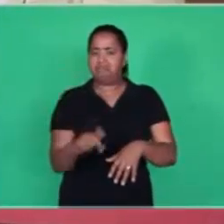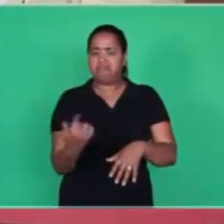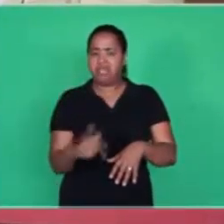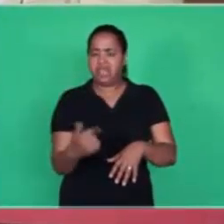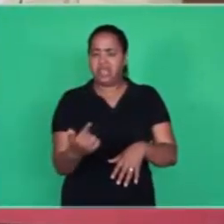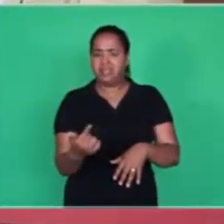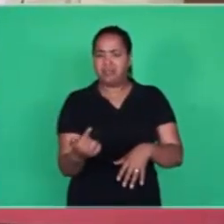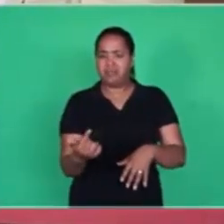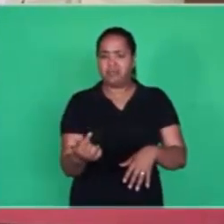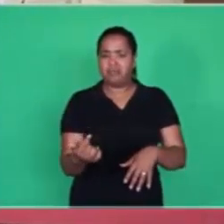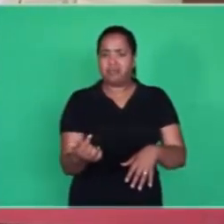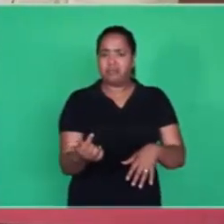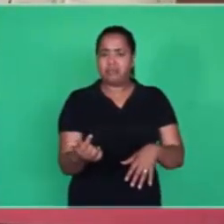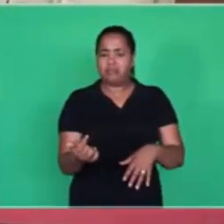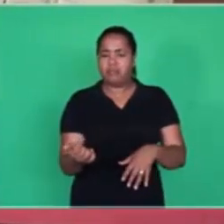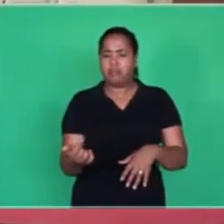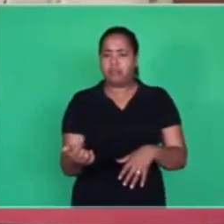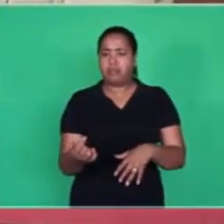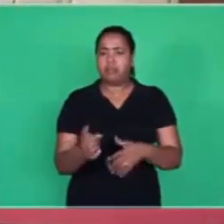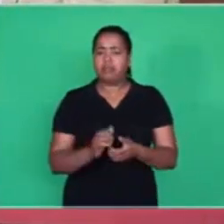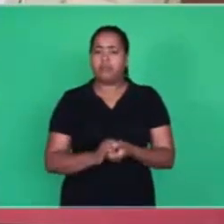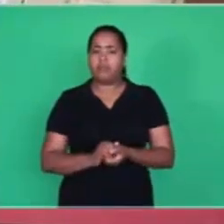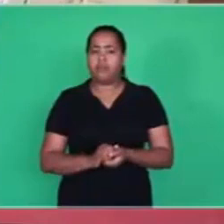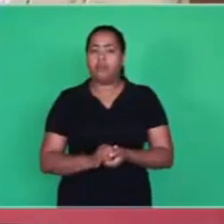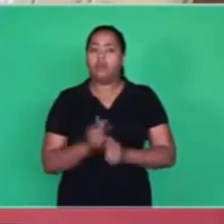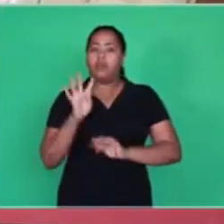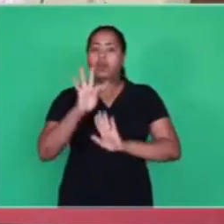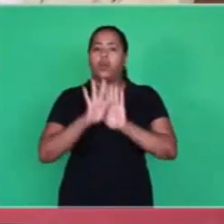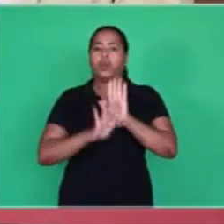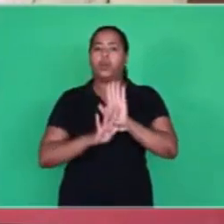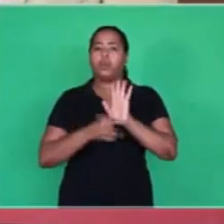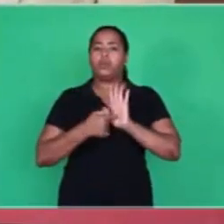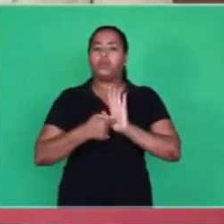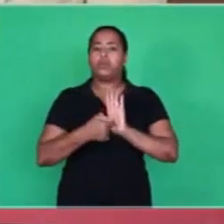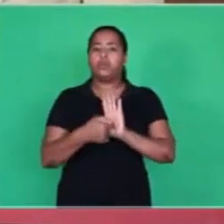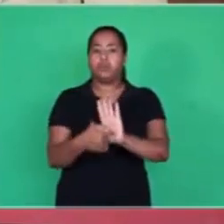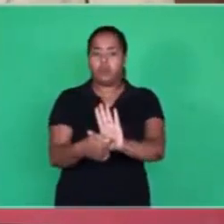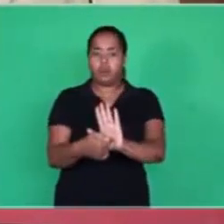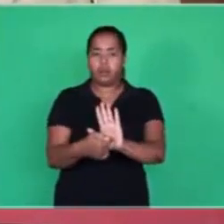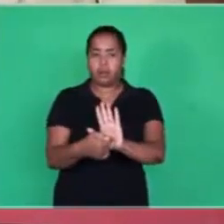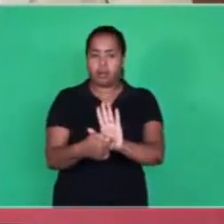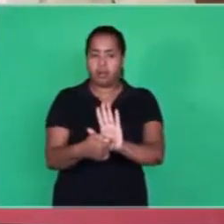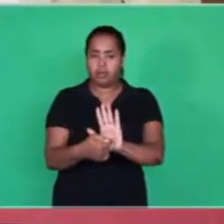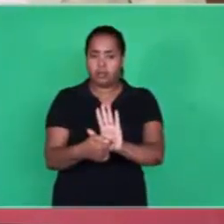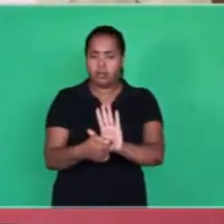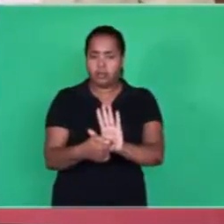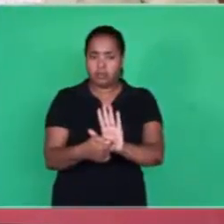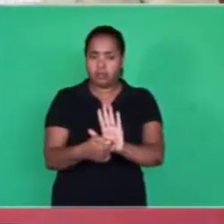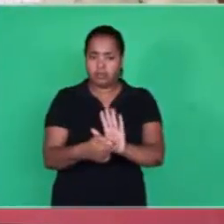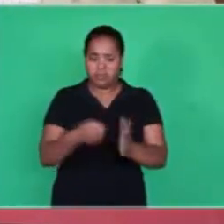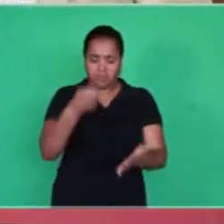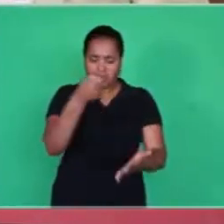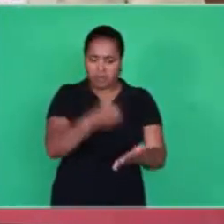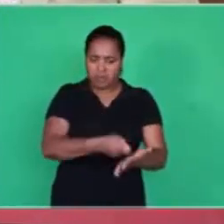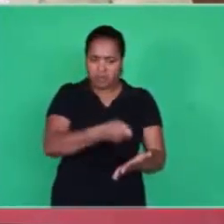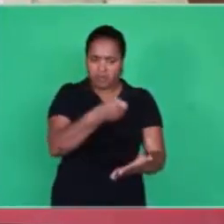The flesh will be destroyed, and the millennia will be